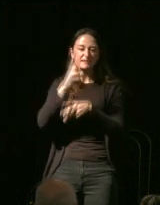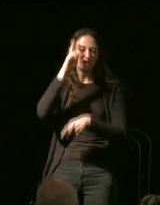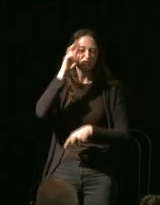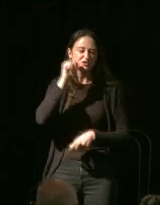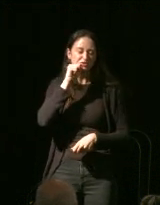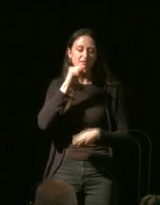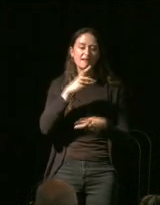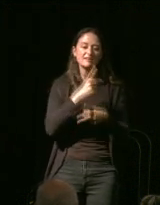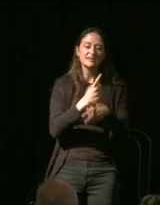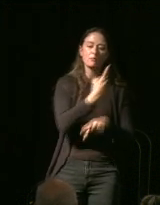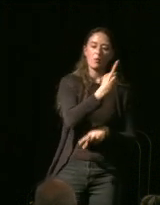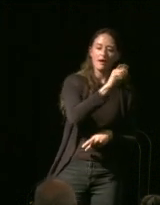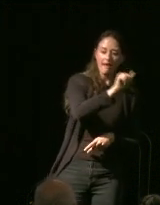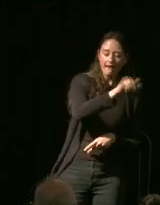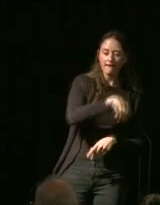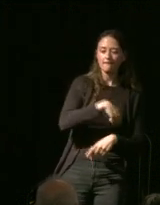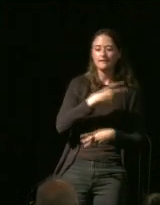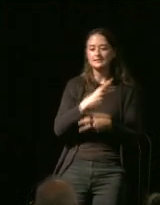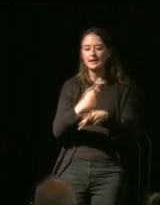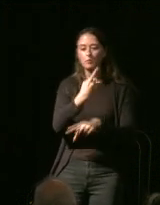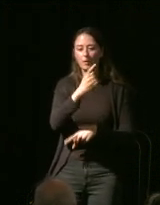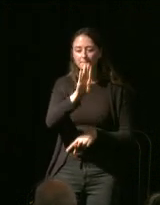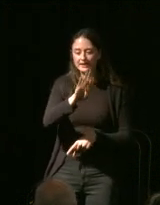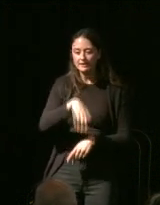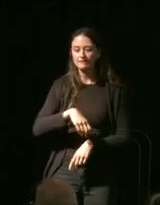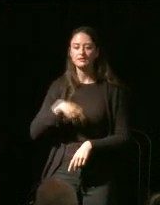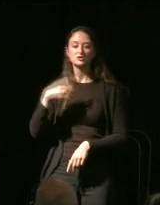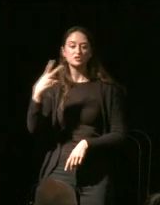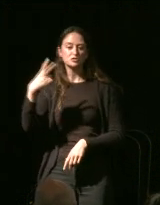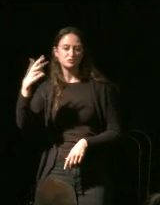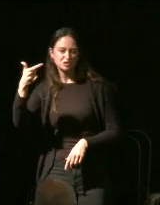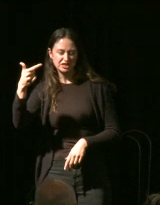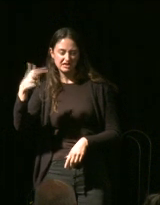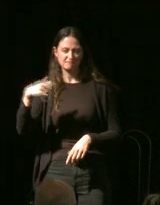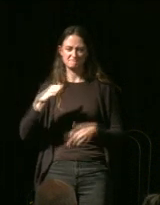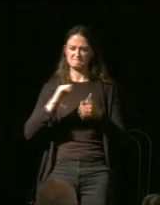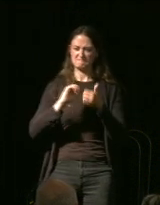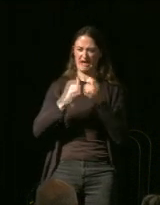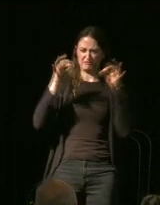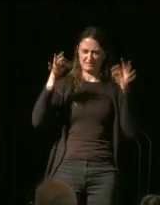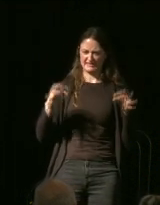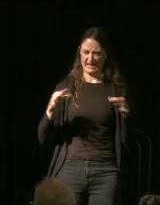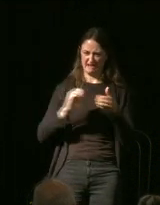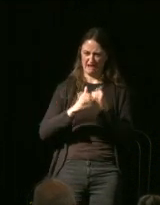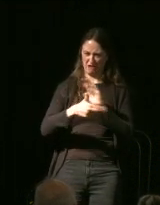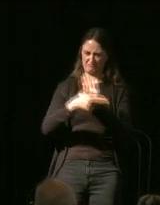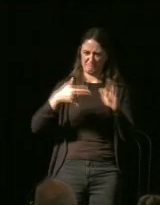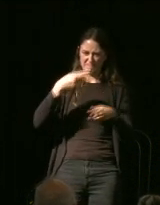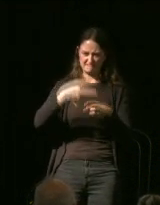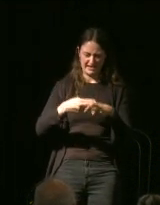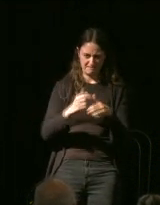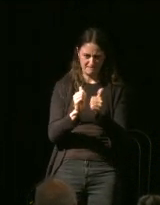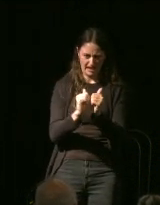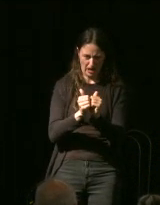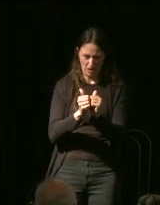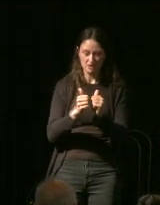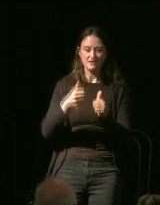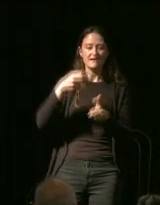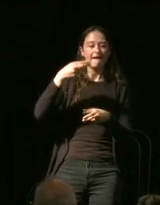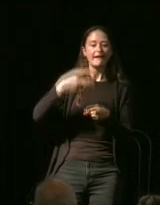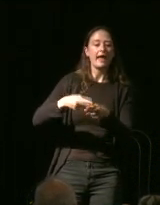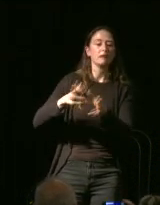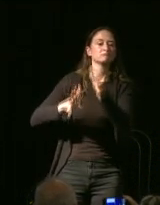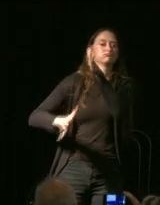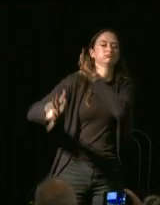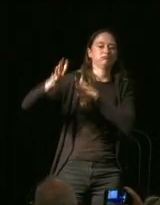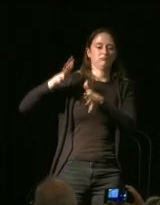naming system was generally proposed before we fully discovered the associated genes. So it kind of has